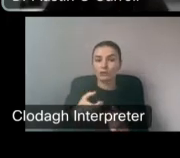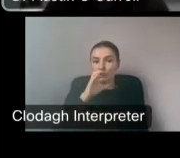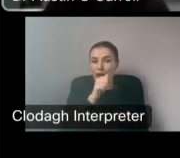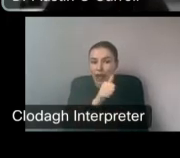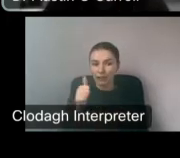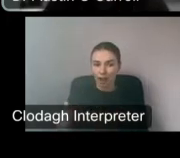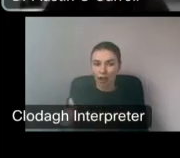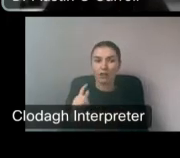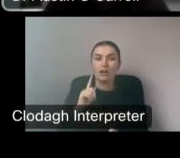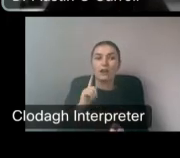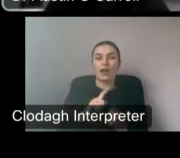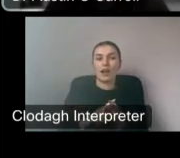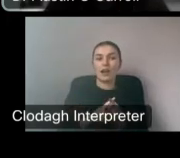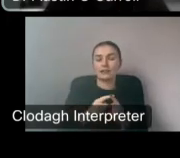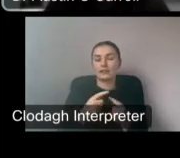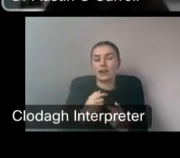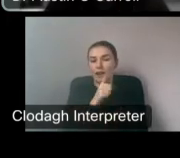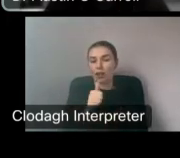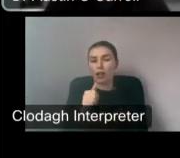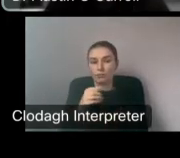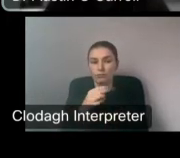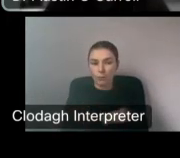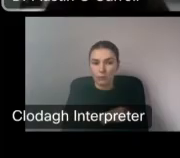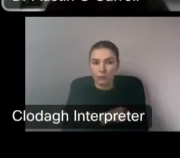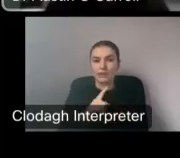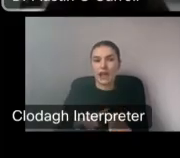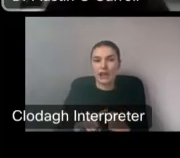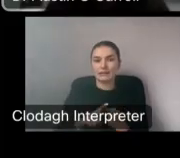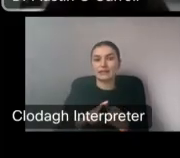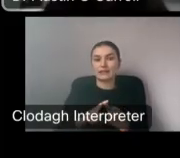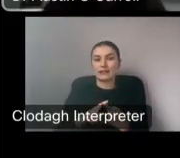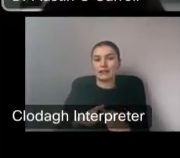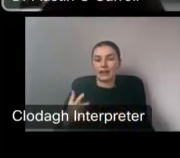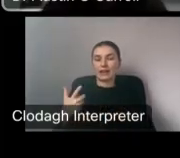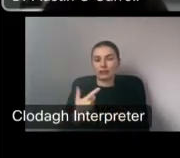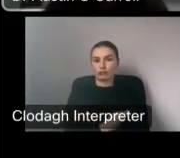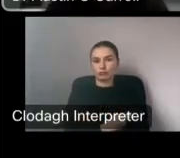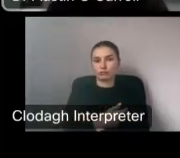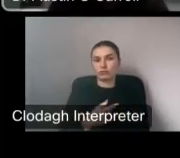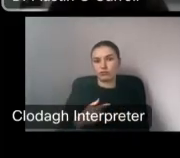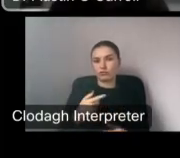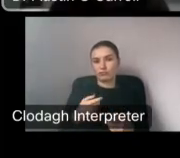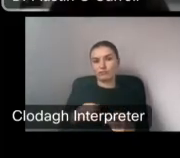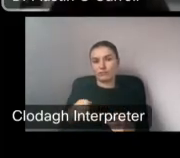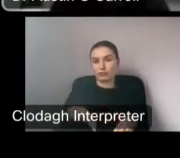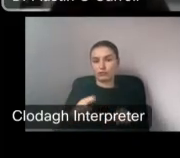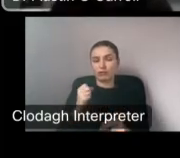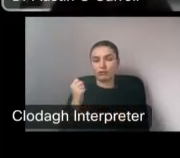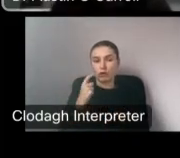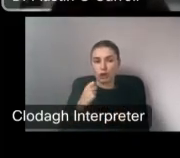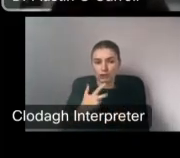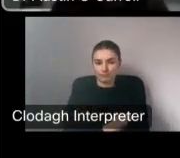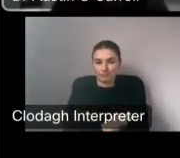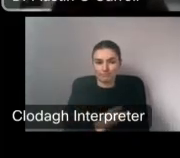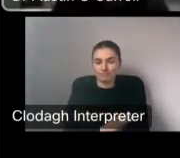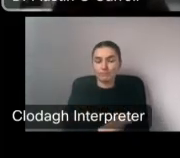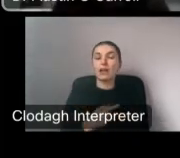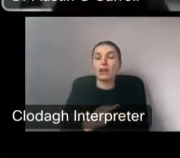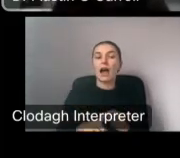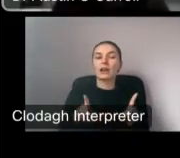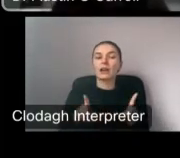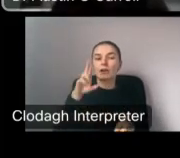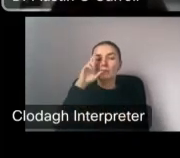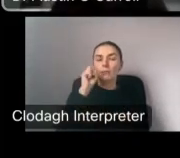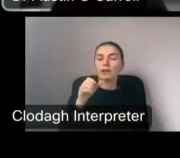alcohol problems, 10 times more likely to inject street drugs. I remember listening to Irving Welch. He